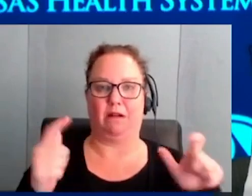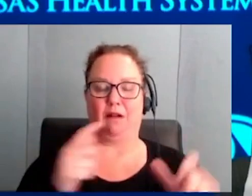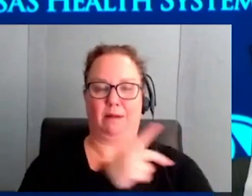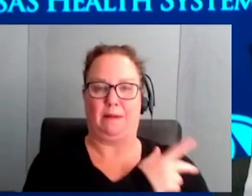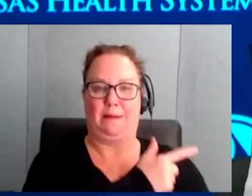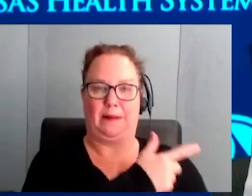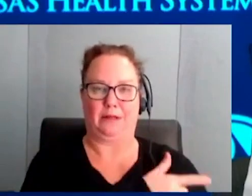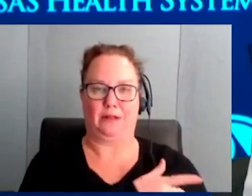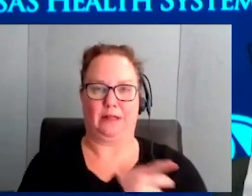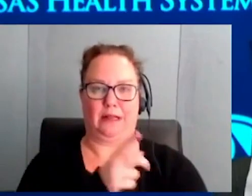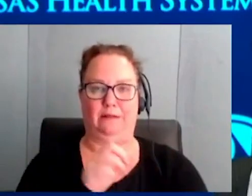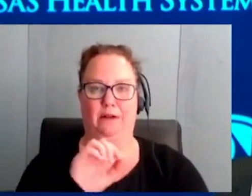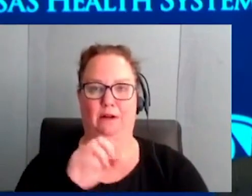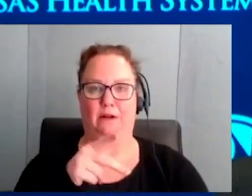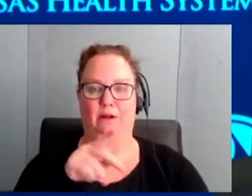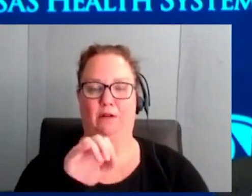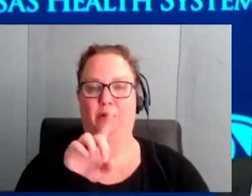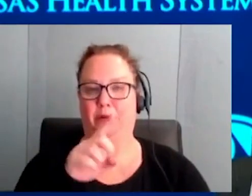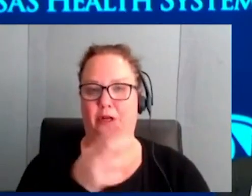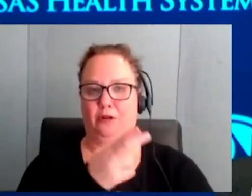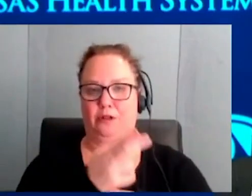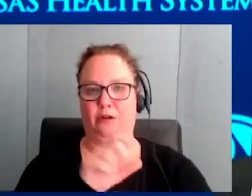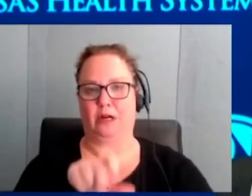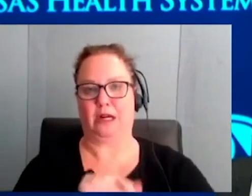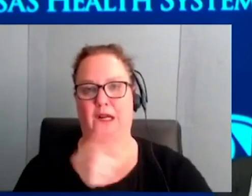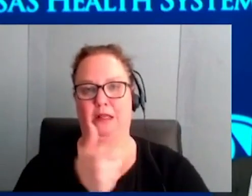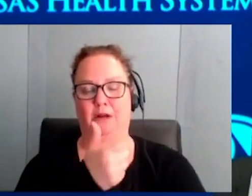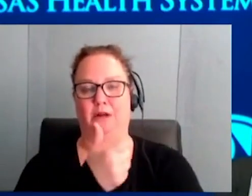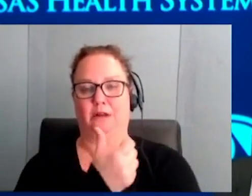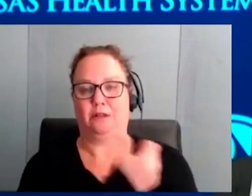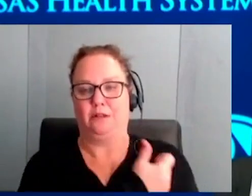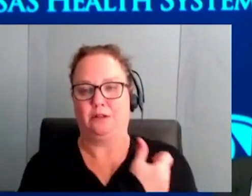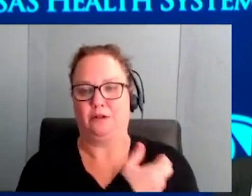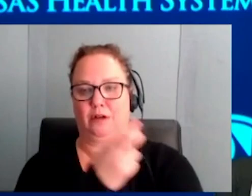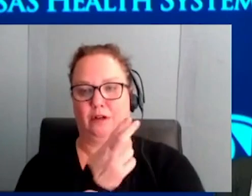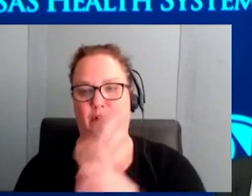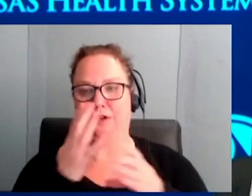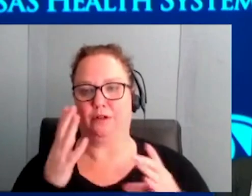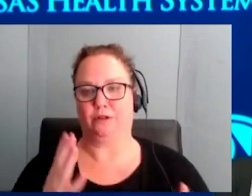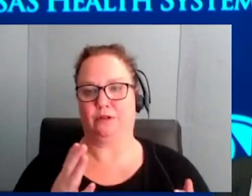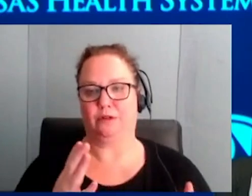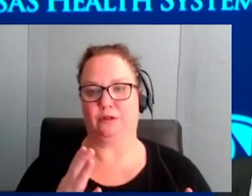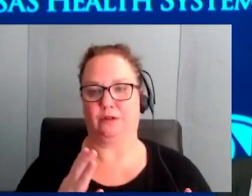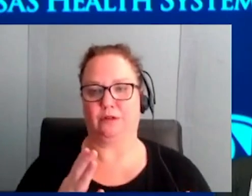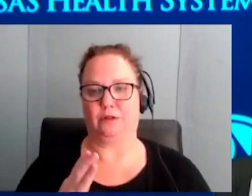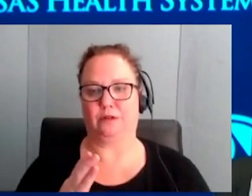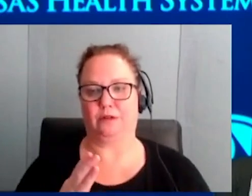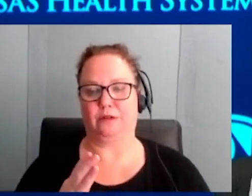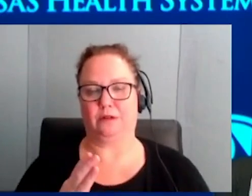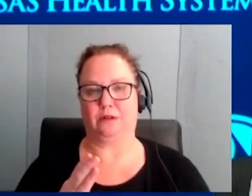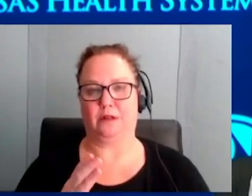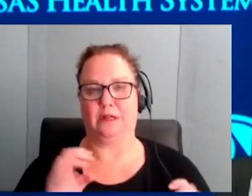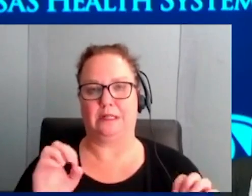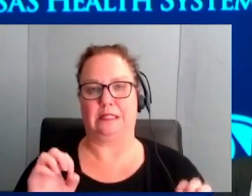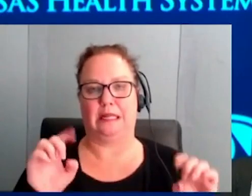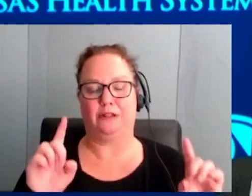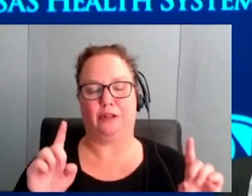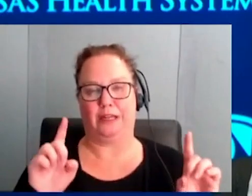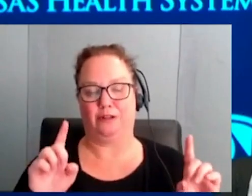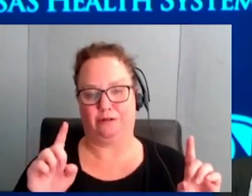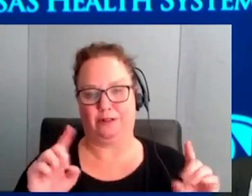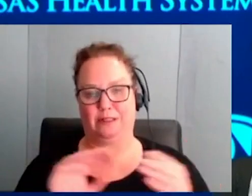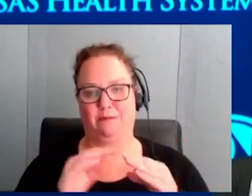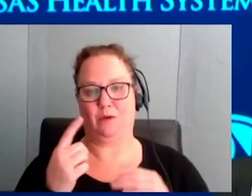they are opioid use disorder or any other drug use as well. So just having that, so the education is the key, number one, and